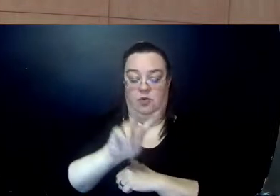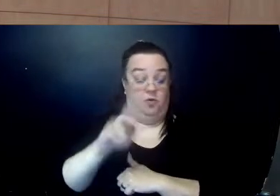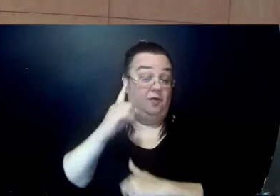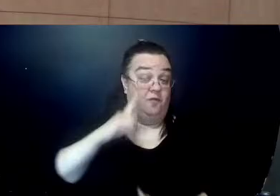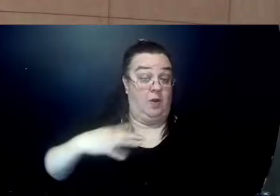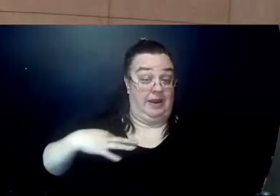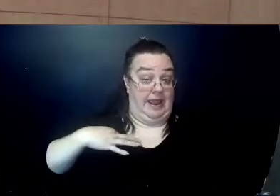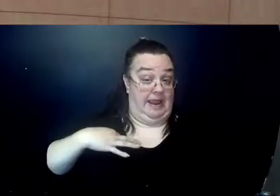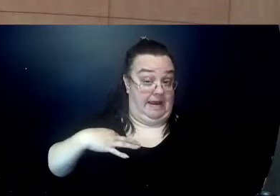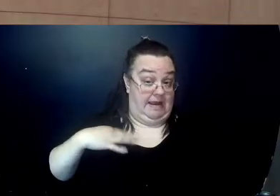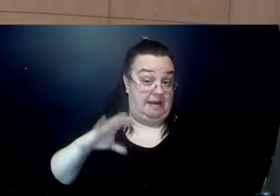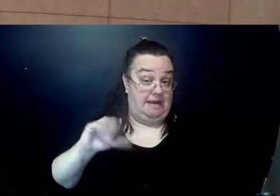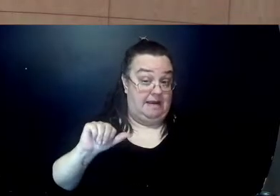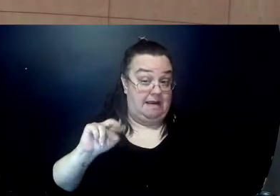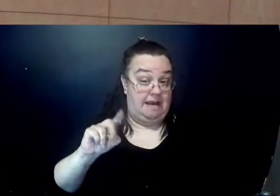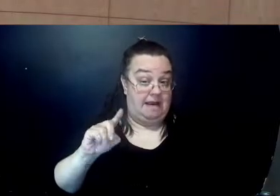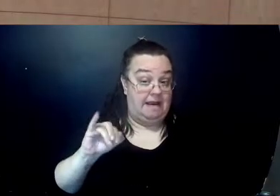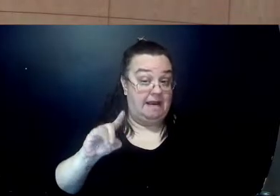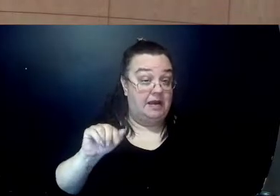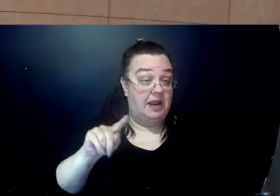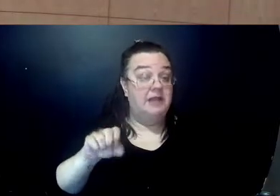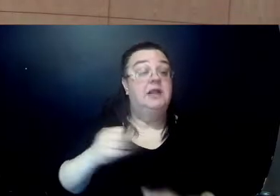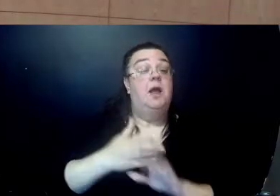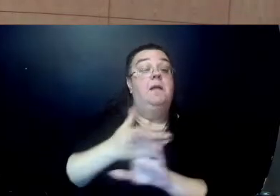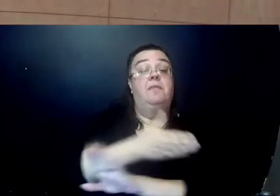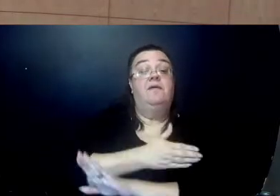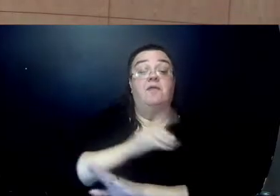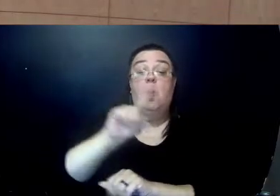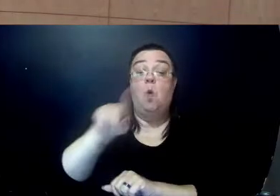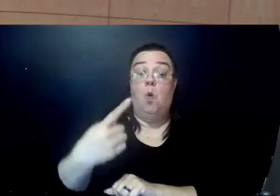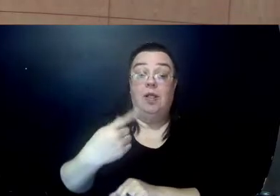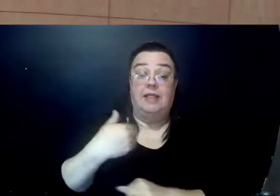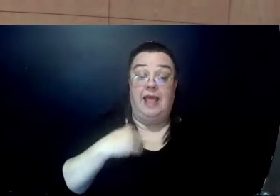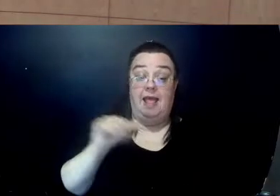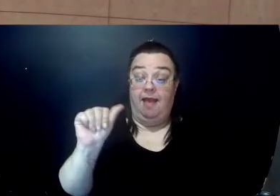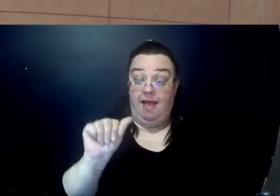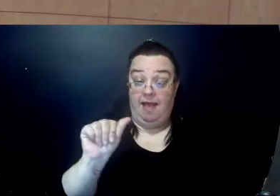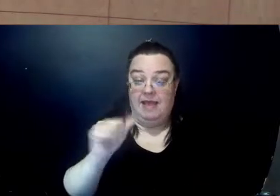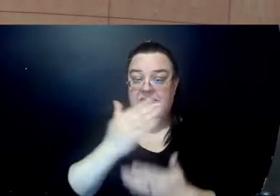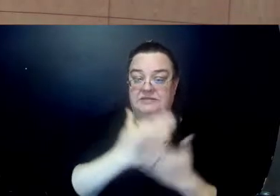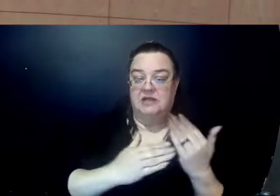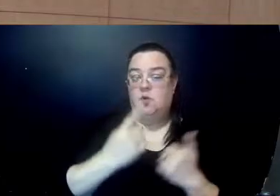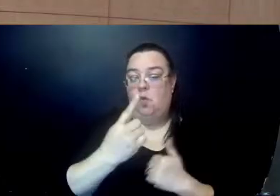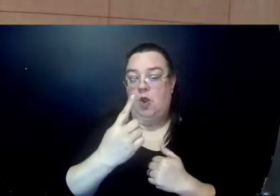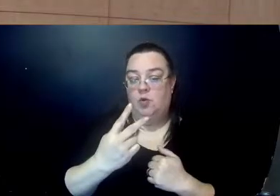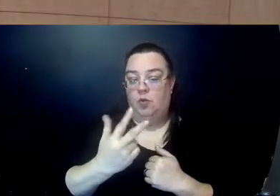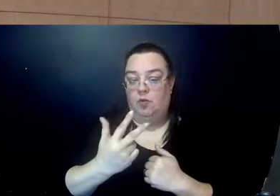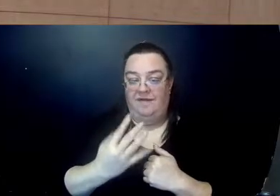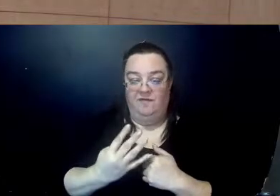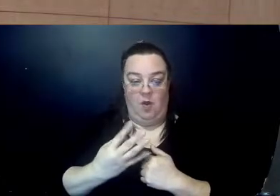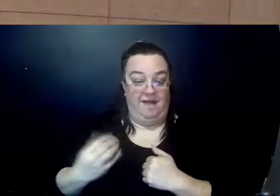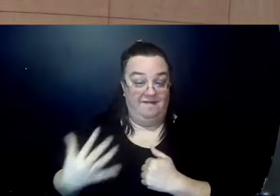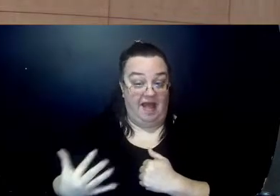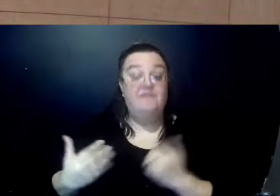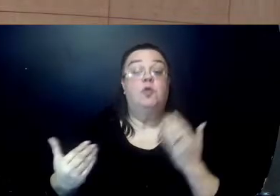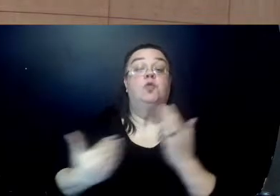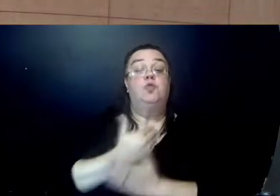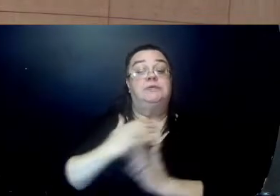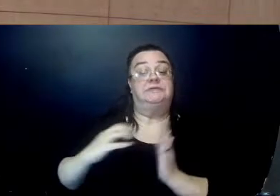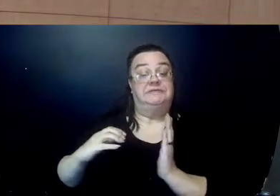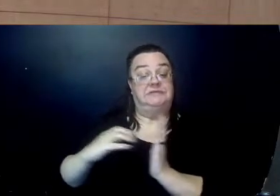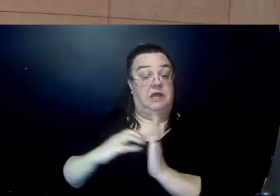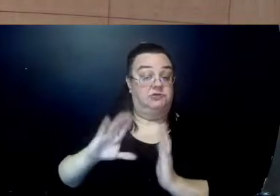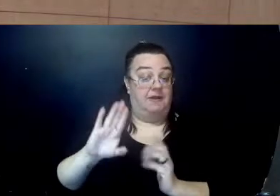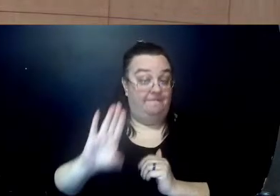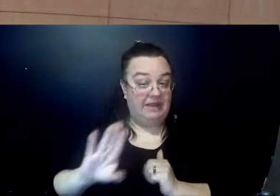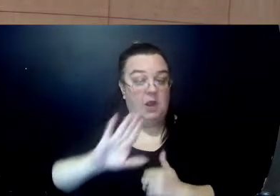candidates. Previously, there had only been an A, sections 1, 2, 3, 4, and 5. The new section B,